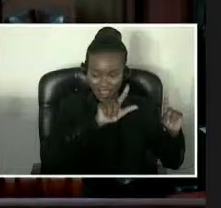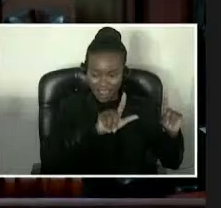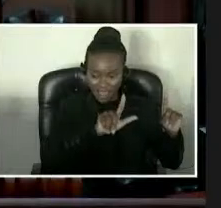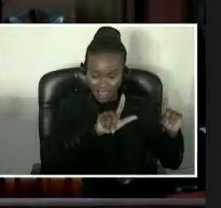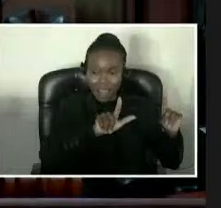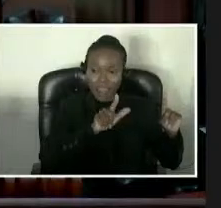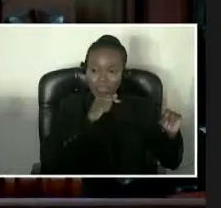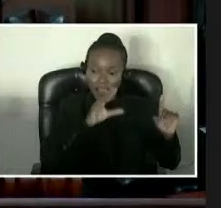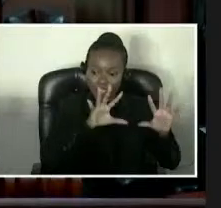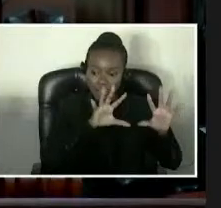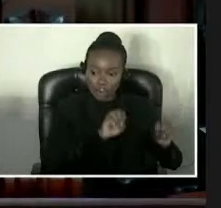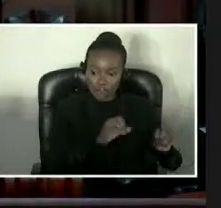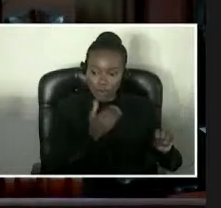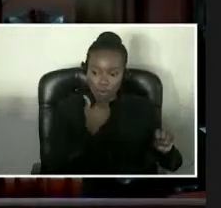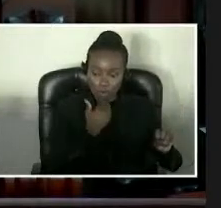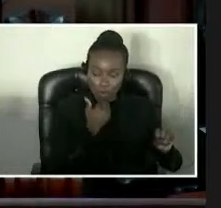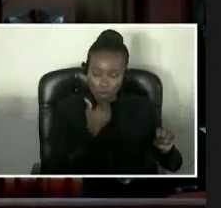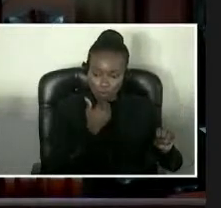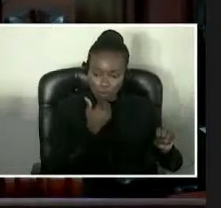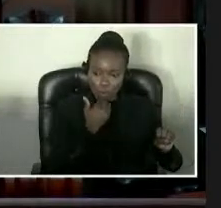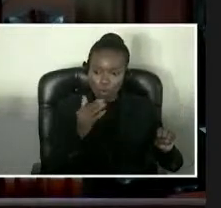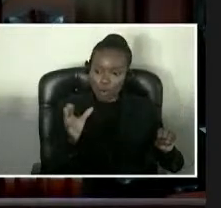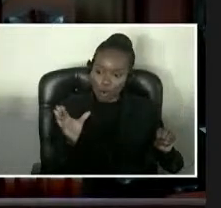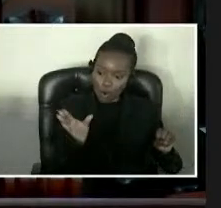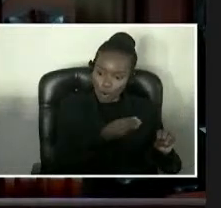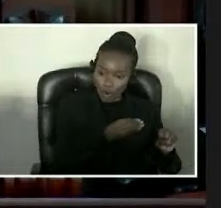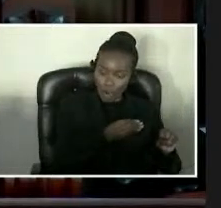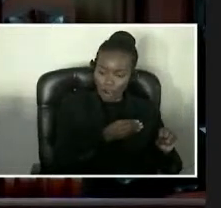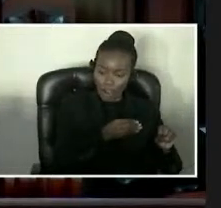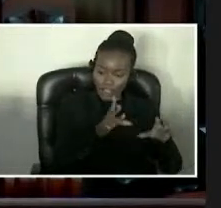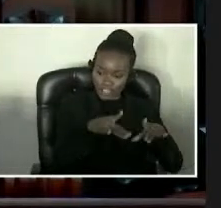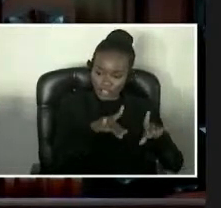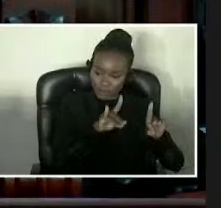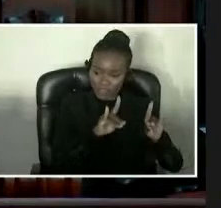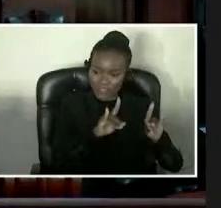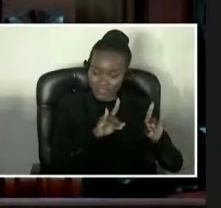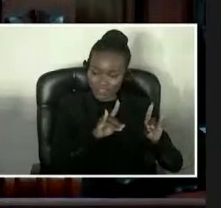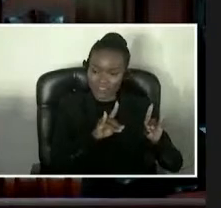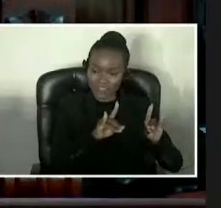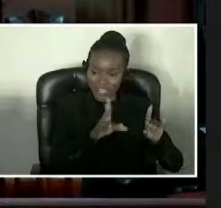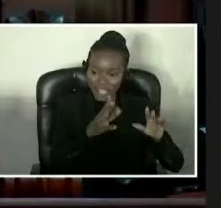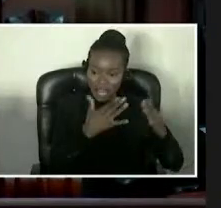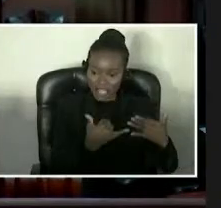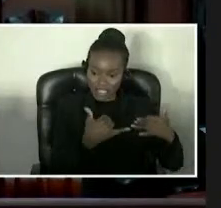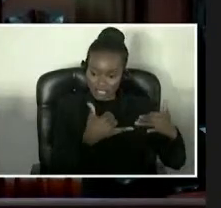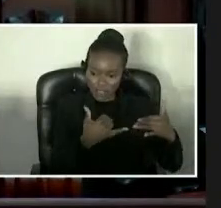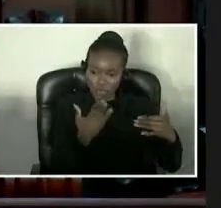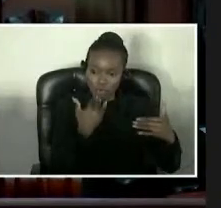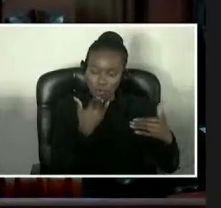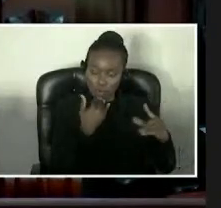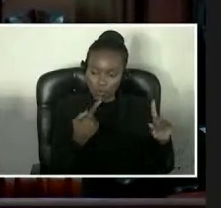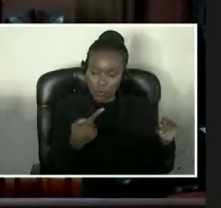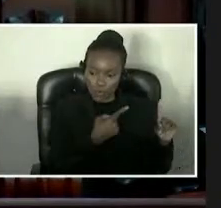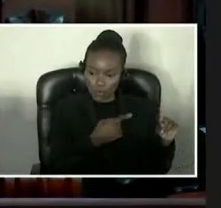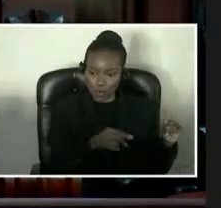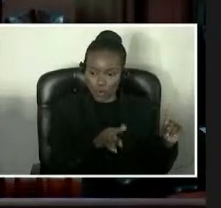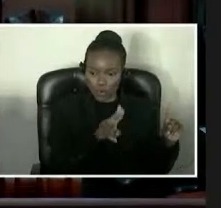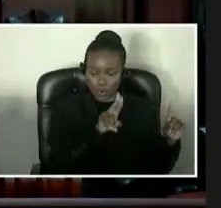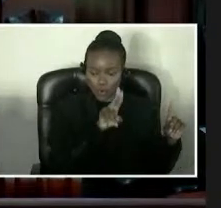legislature honorable essay too thank you so much he is allocated 12